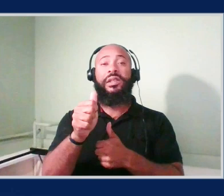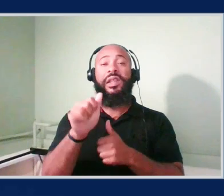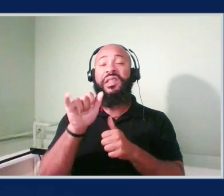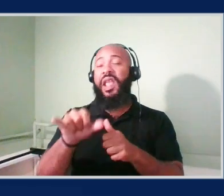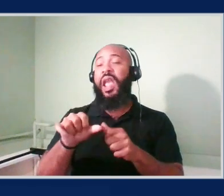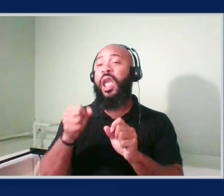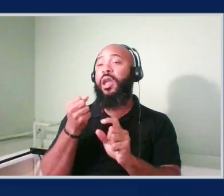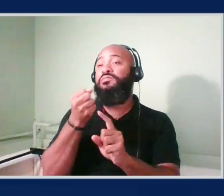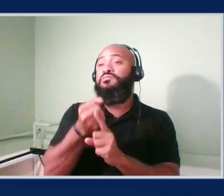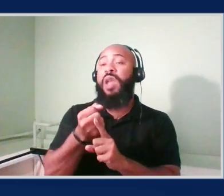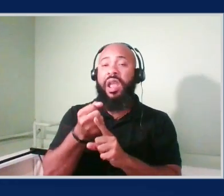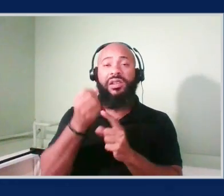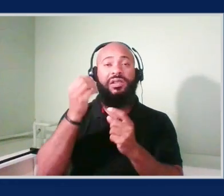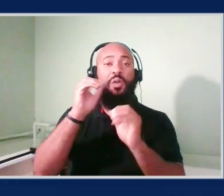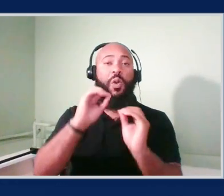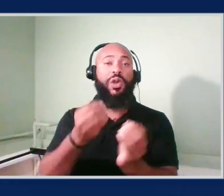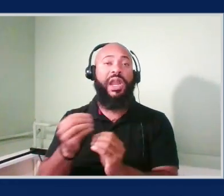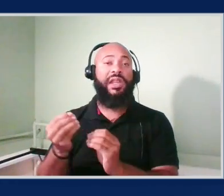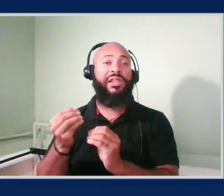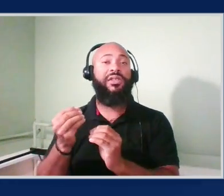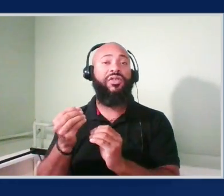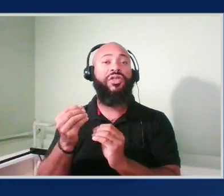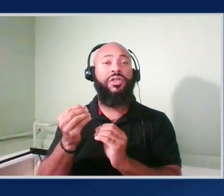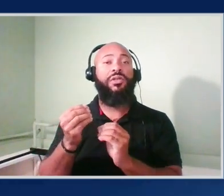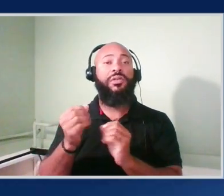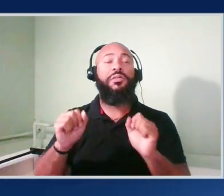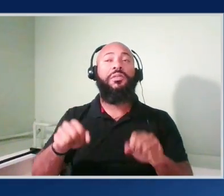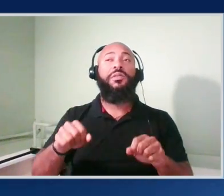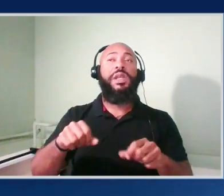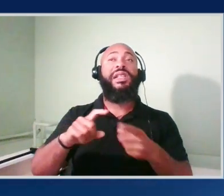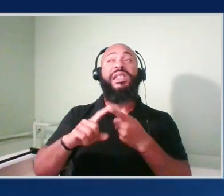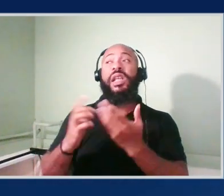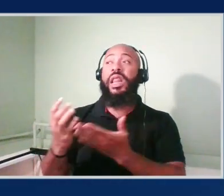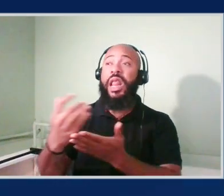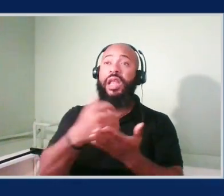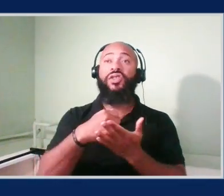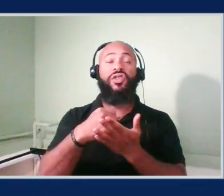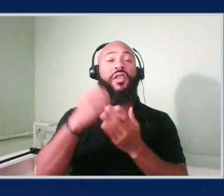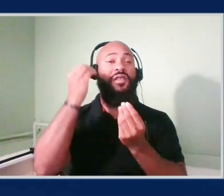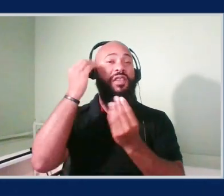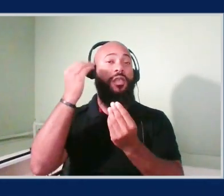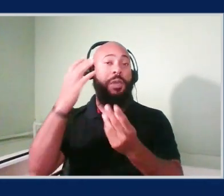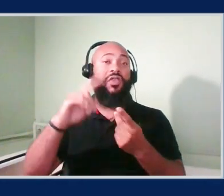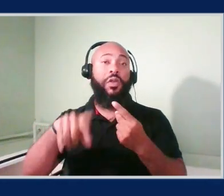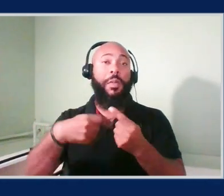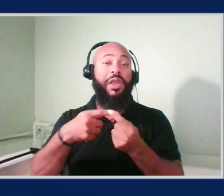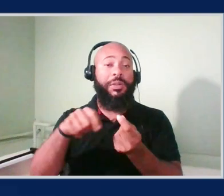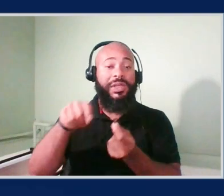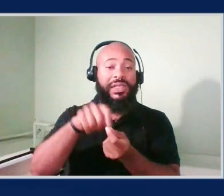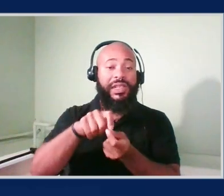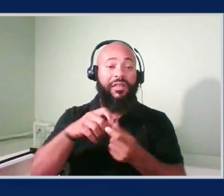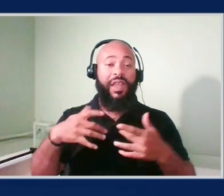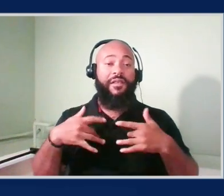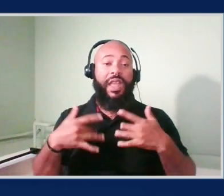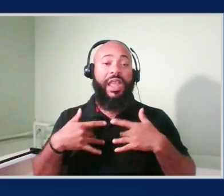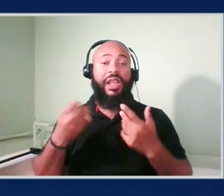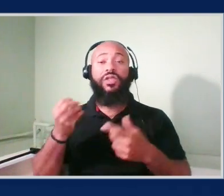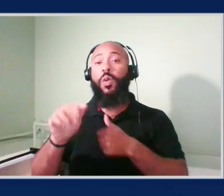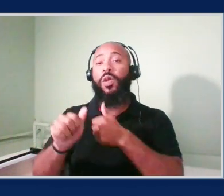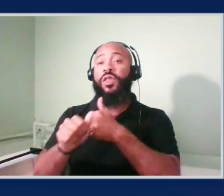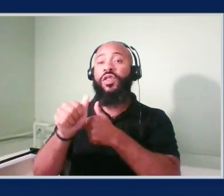impact an organization. It's a collection of information on specific events or even specific threat actors